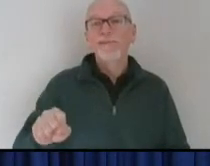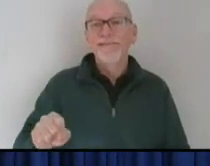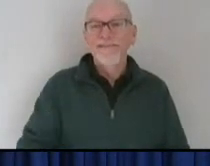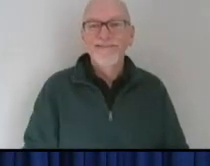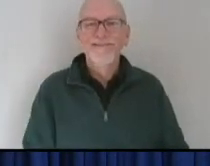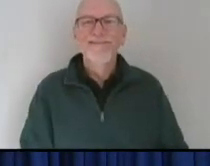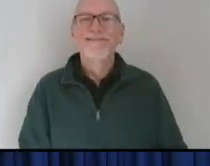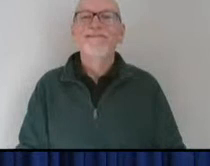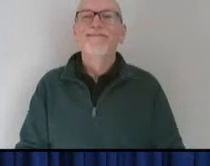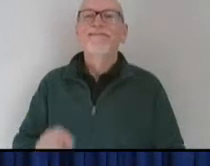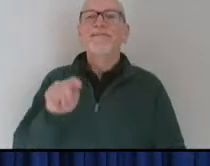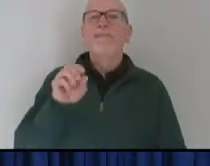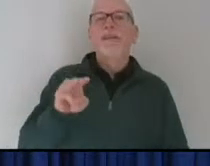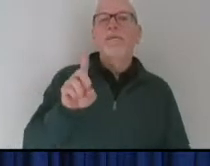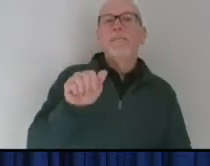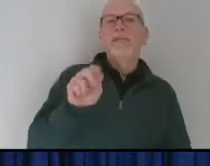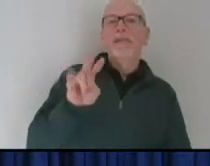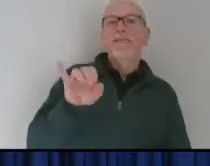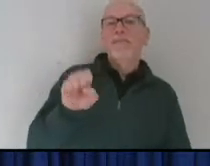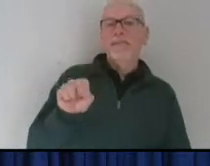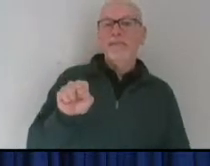Associated Press. Afternoon, Tom.